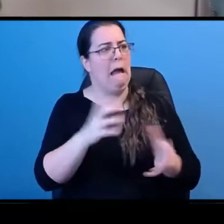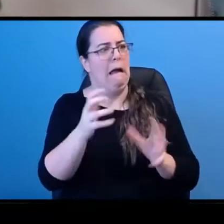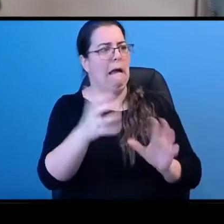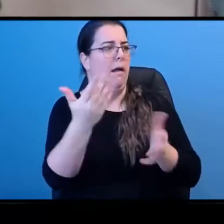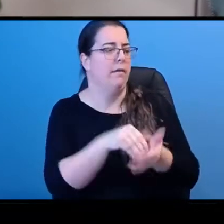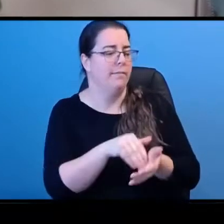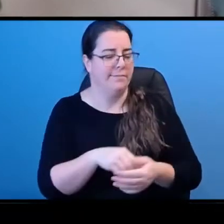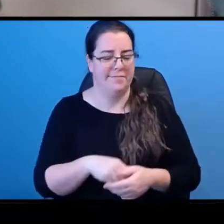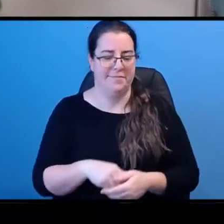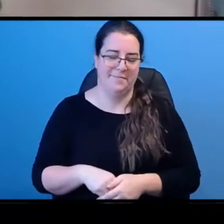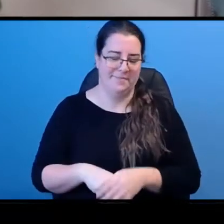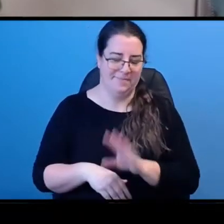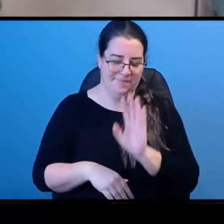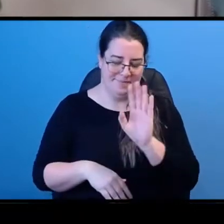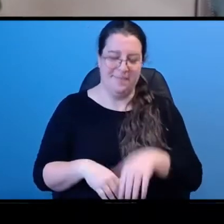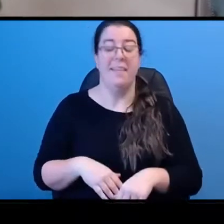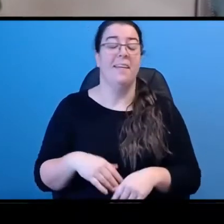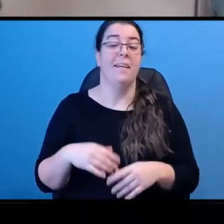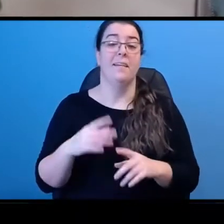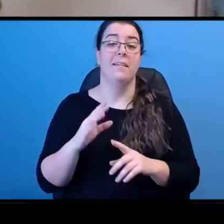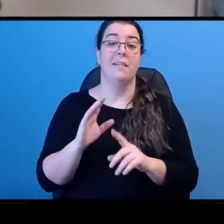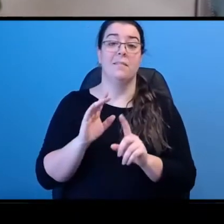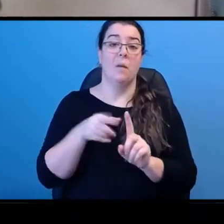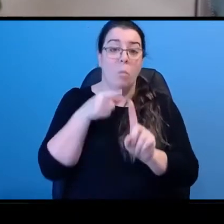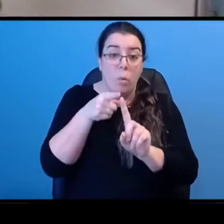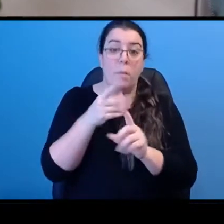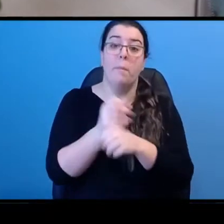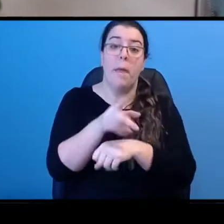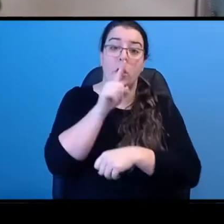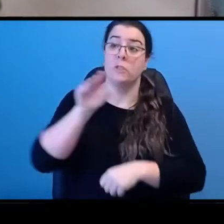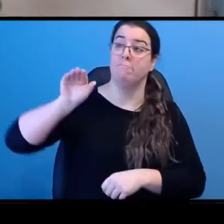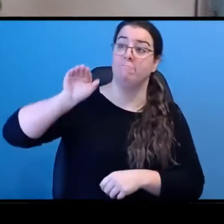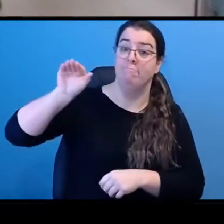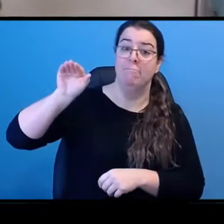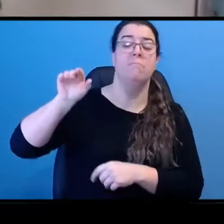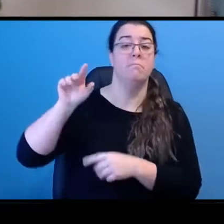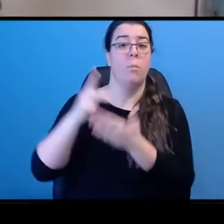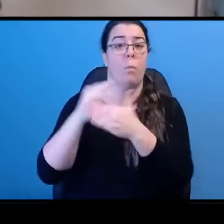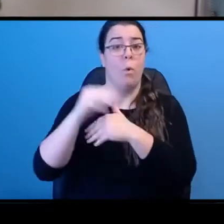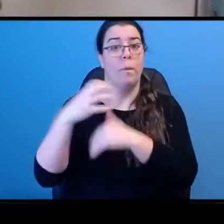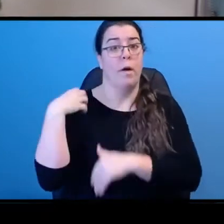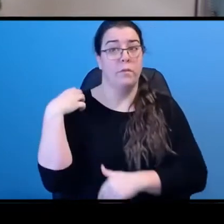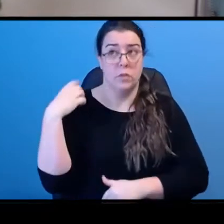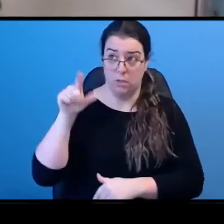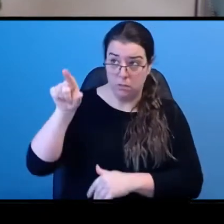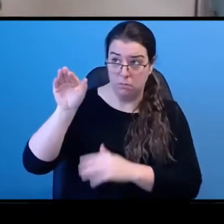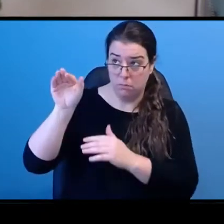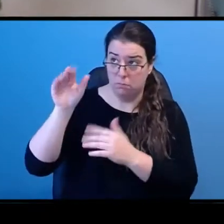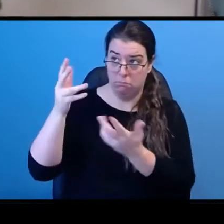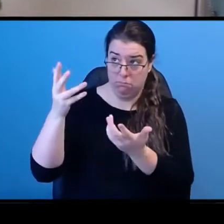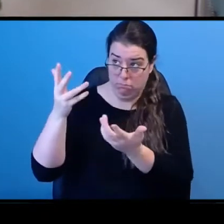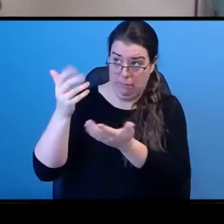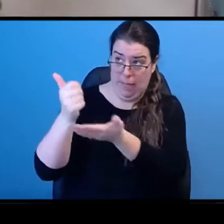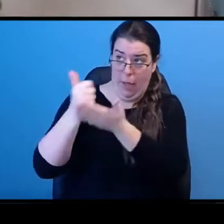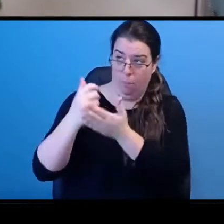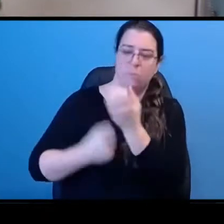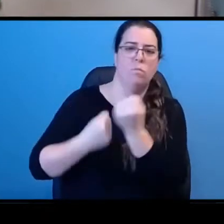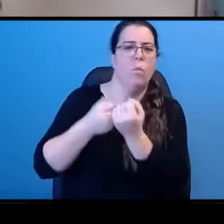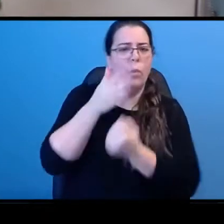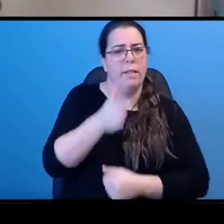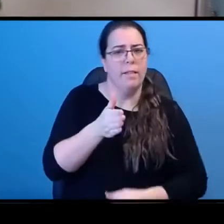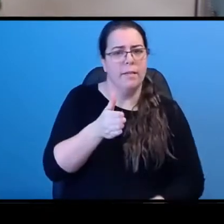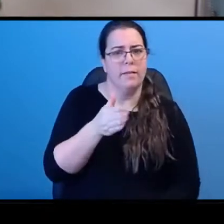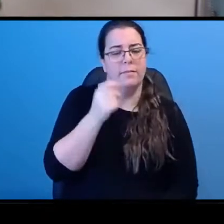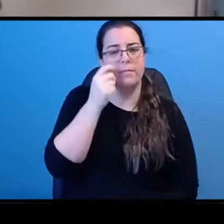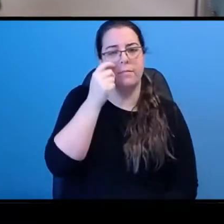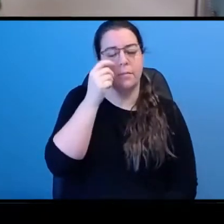really important, and it's also really helpful to speak with them about and getting to know them,